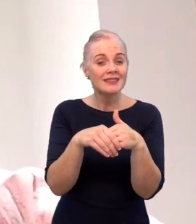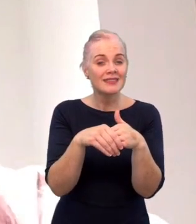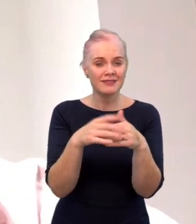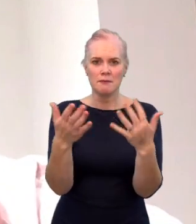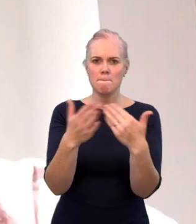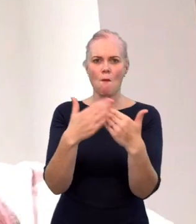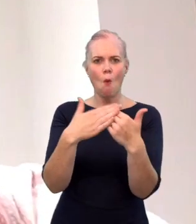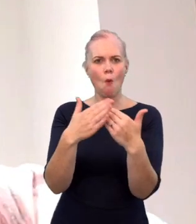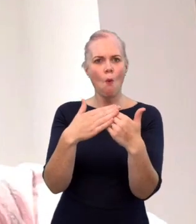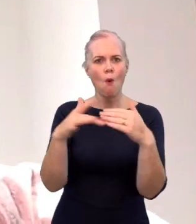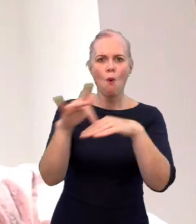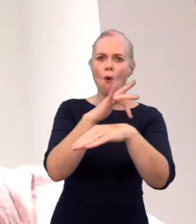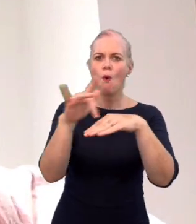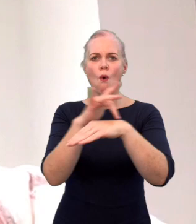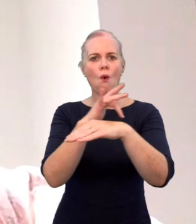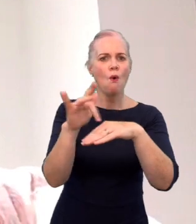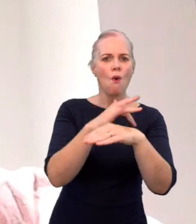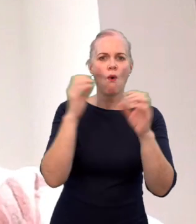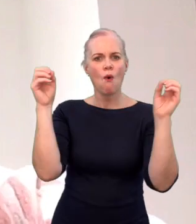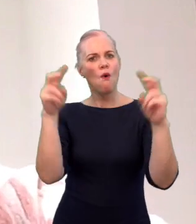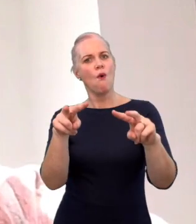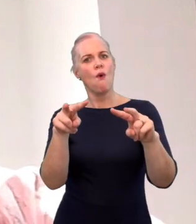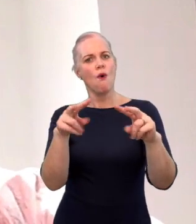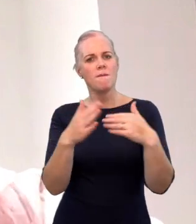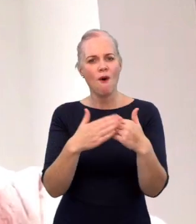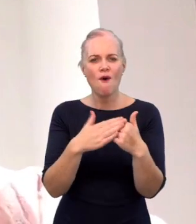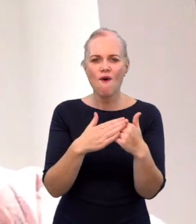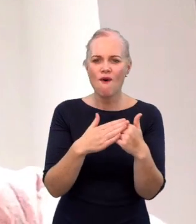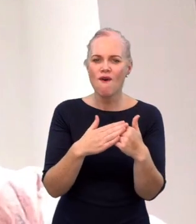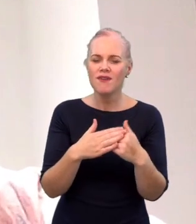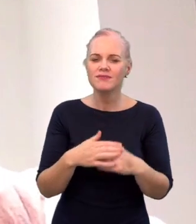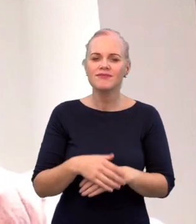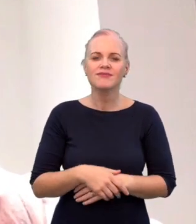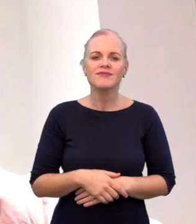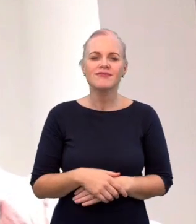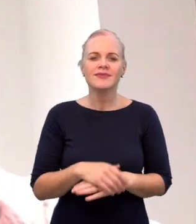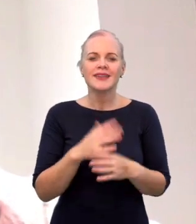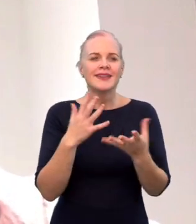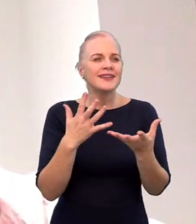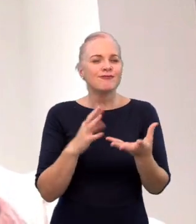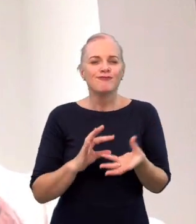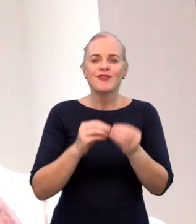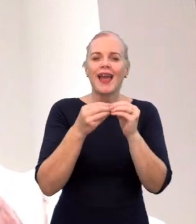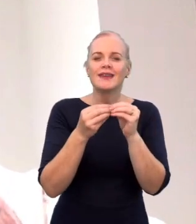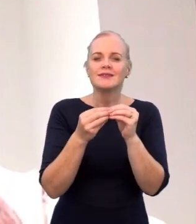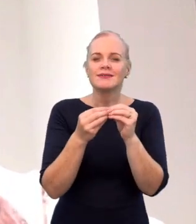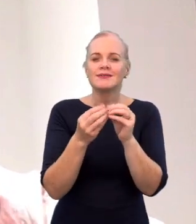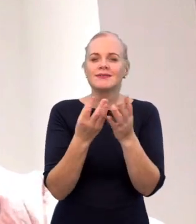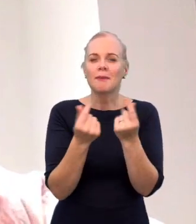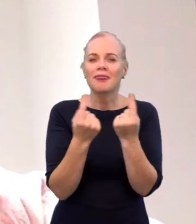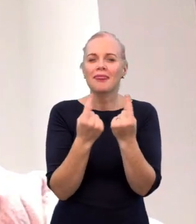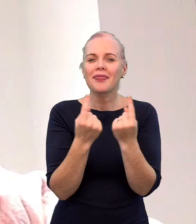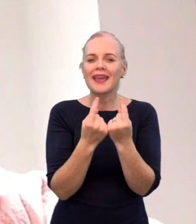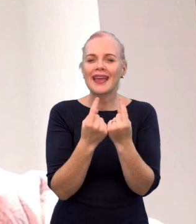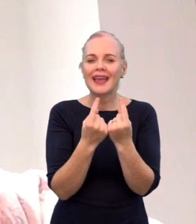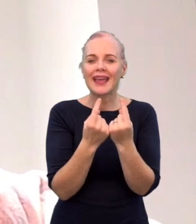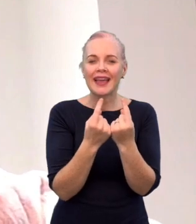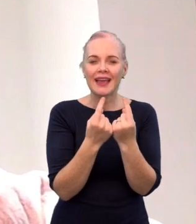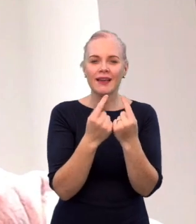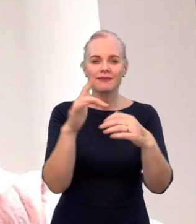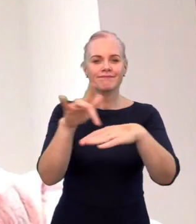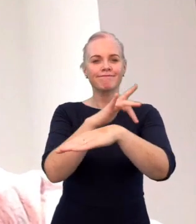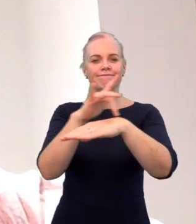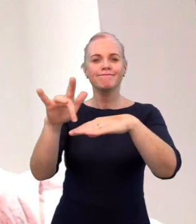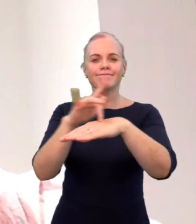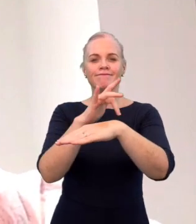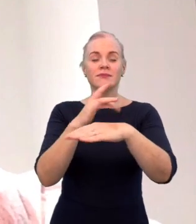And the friends as well, they're given a much bigger sort of platform on stage. So yeah, it's about creating something